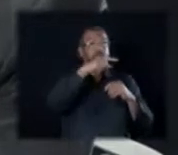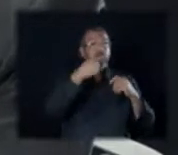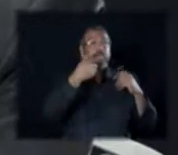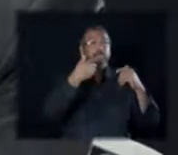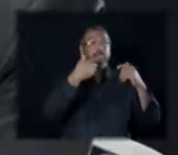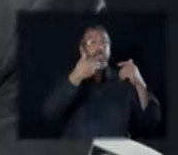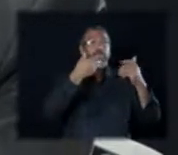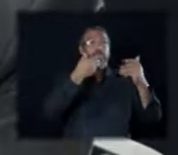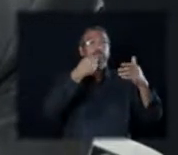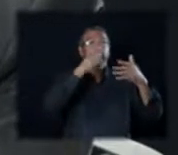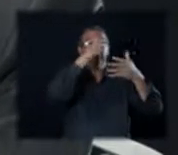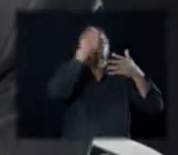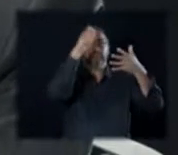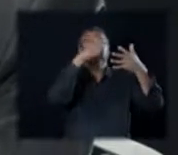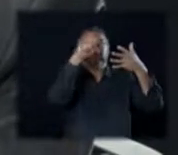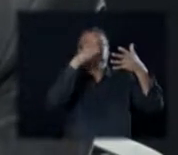government